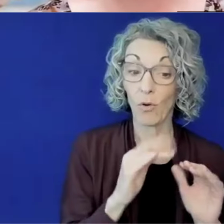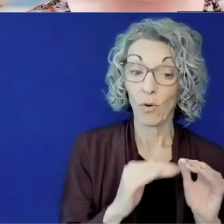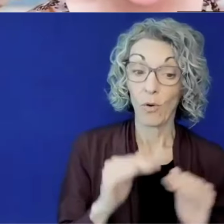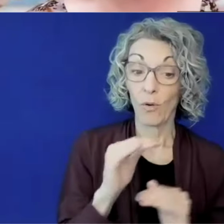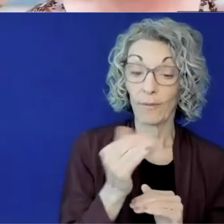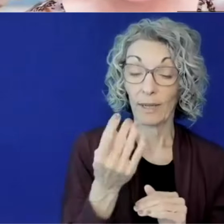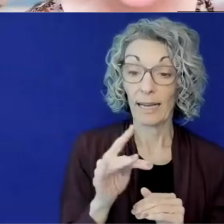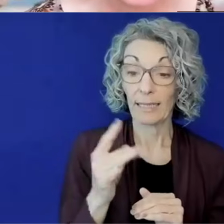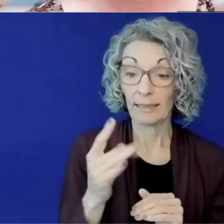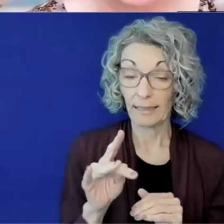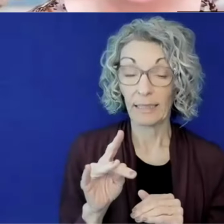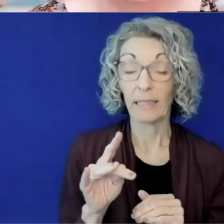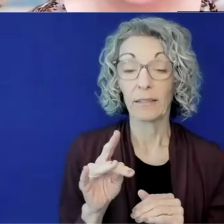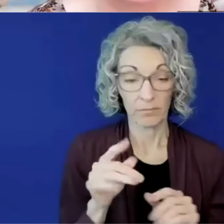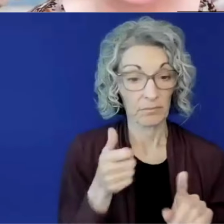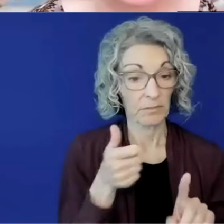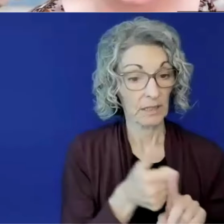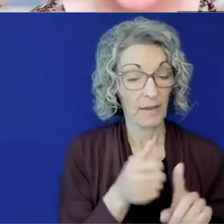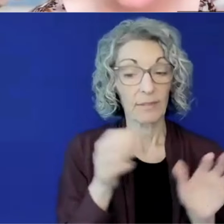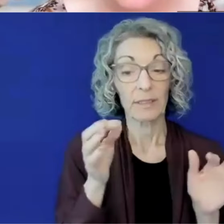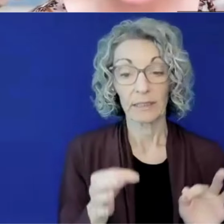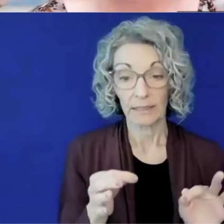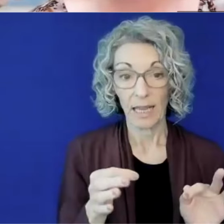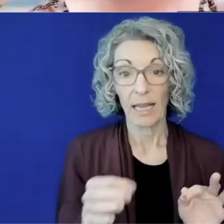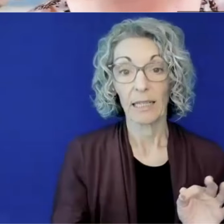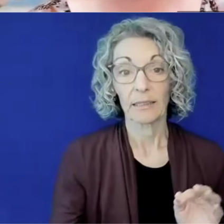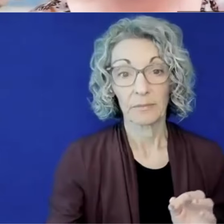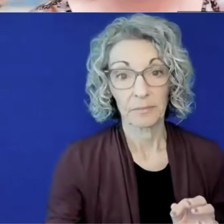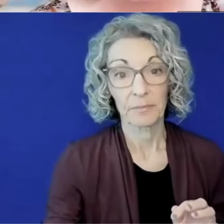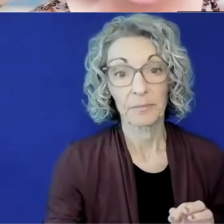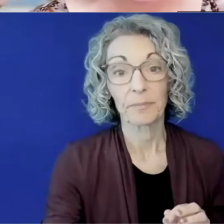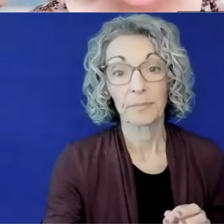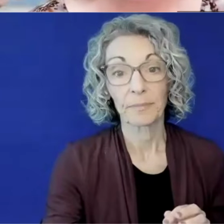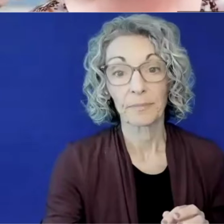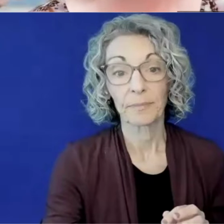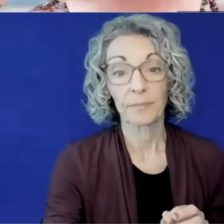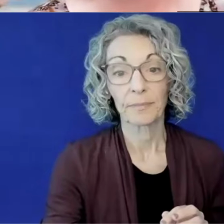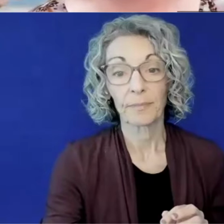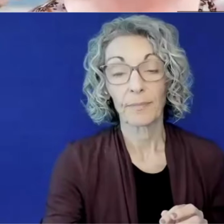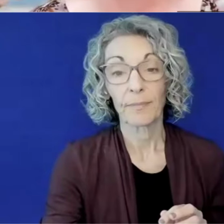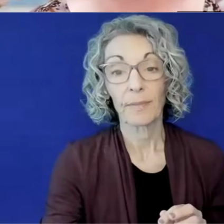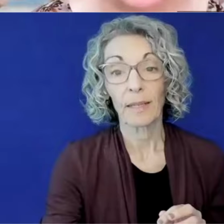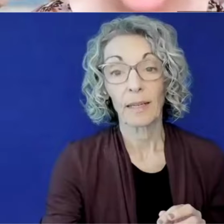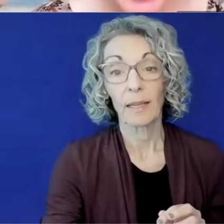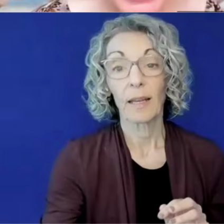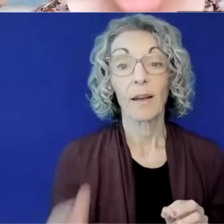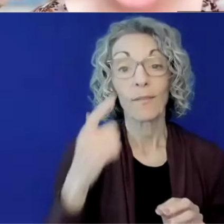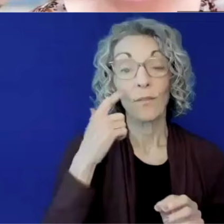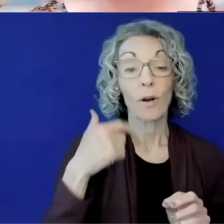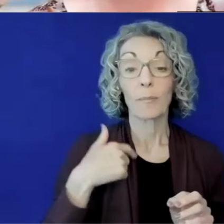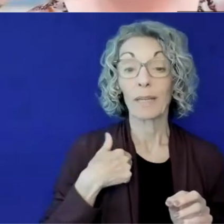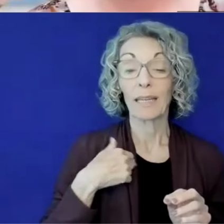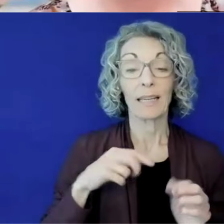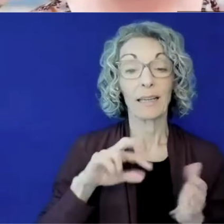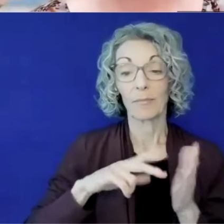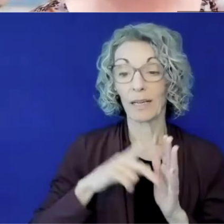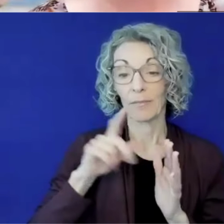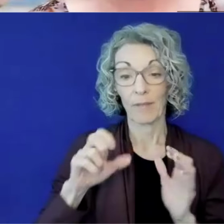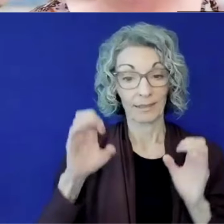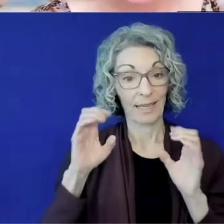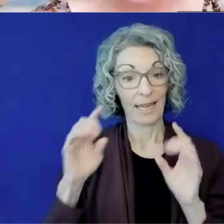18, then they get to make the decisions themselves. And so for me, it's always just been a process of education,